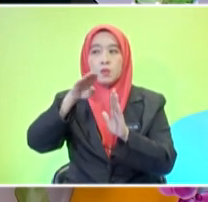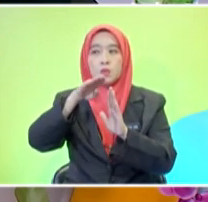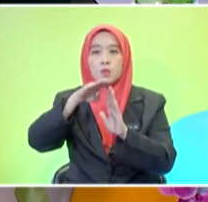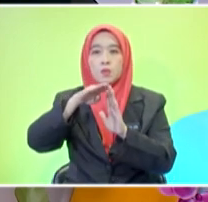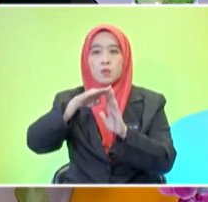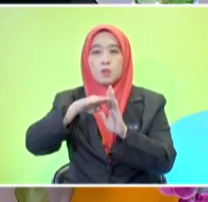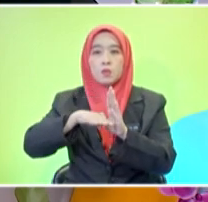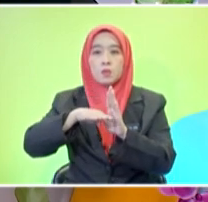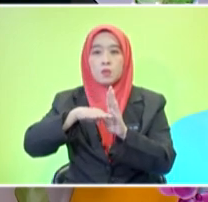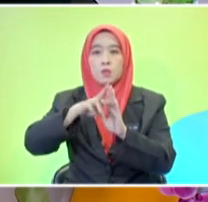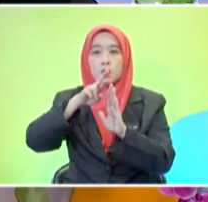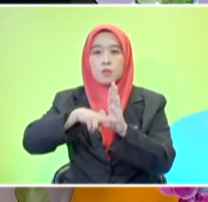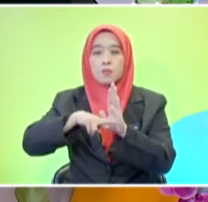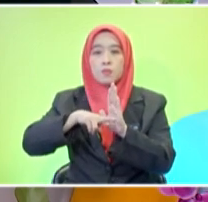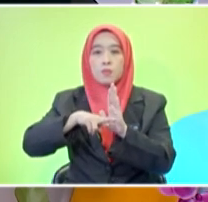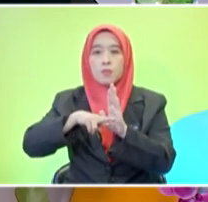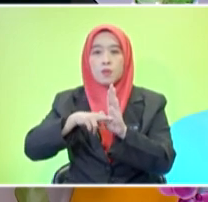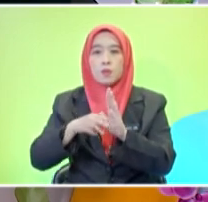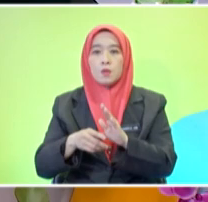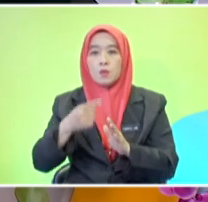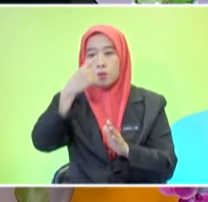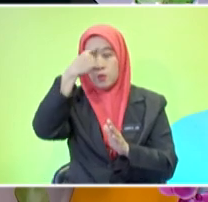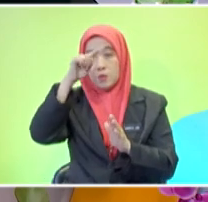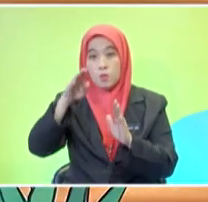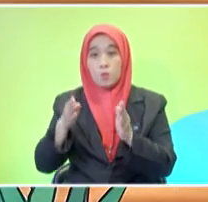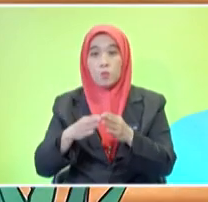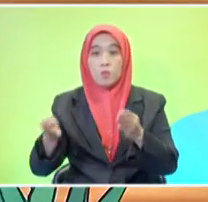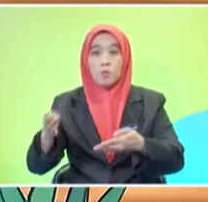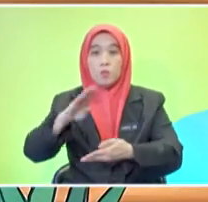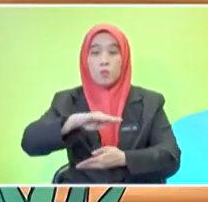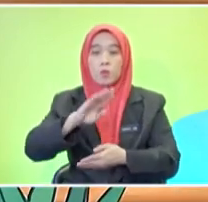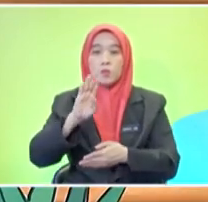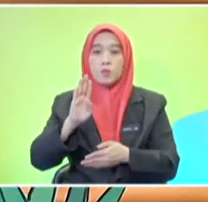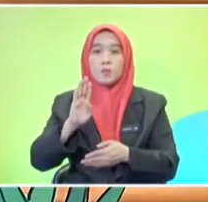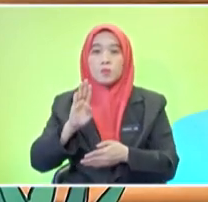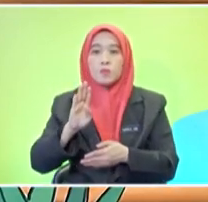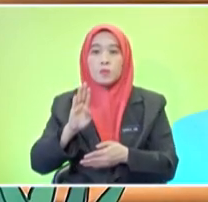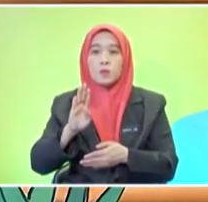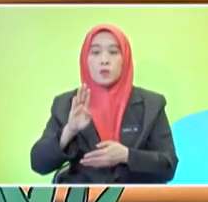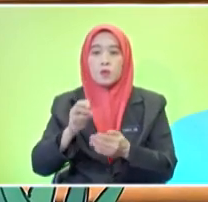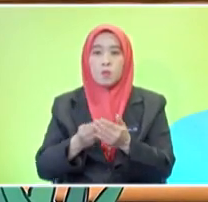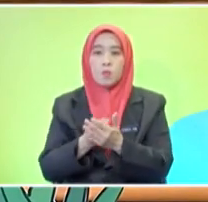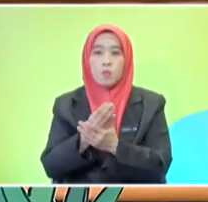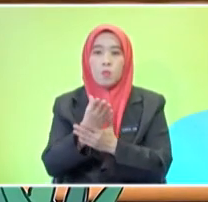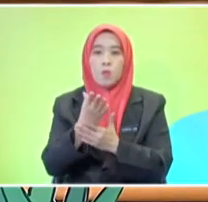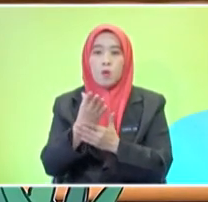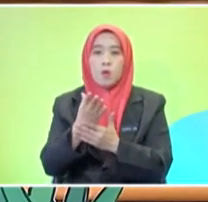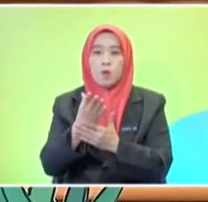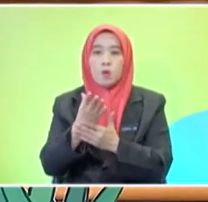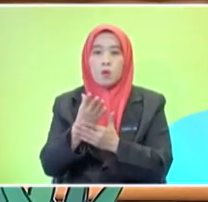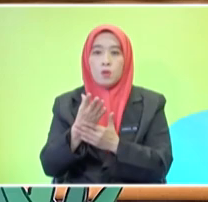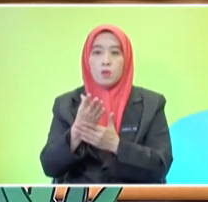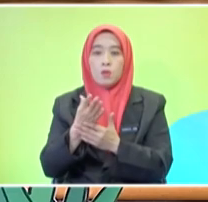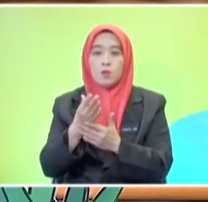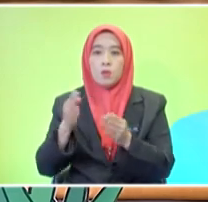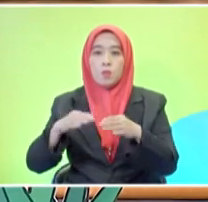Ah. Hmm. And there's a reason for it too. Right. Okay, the reason is because the plants in pot A,